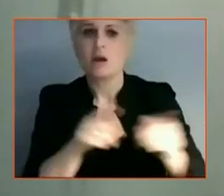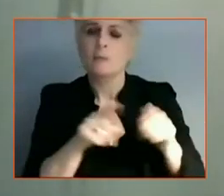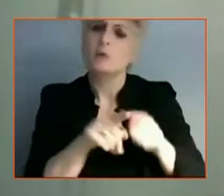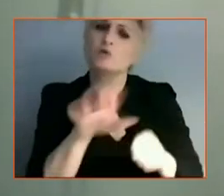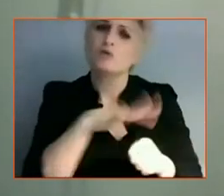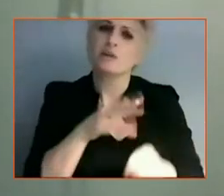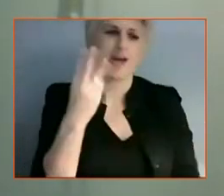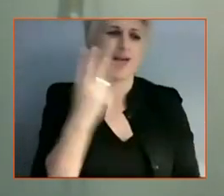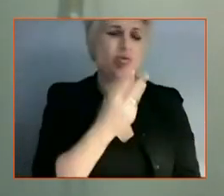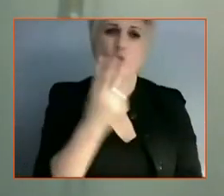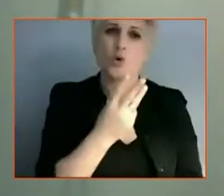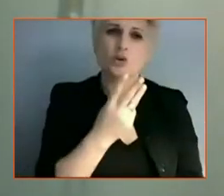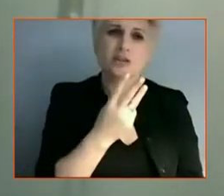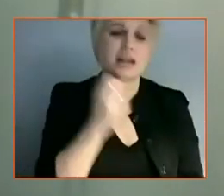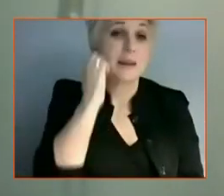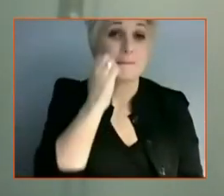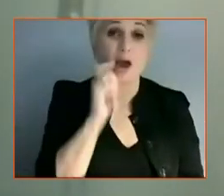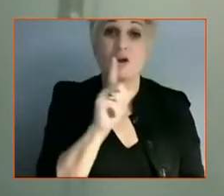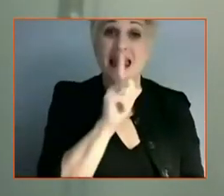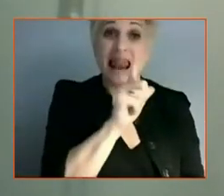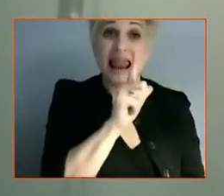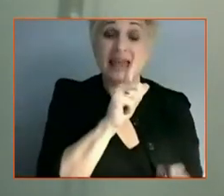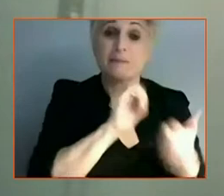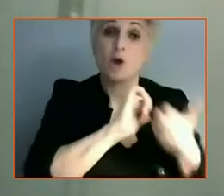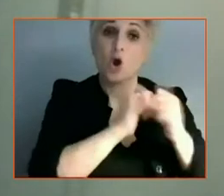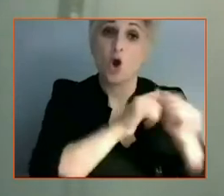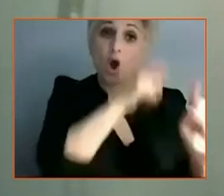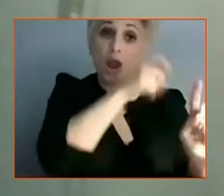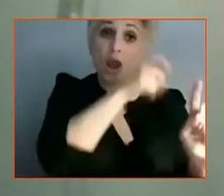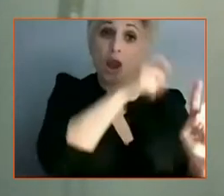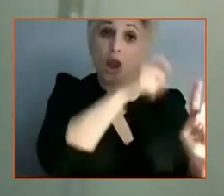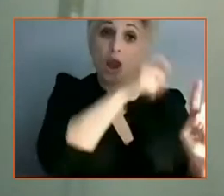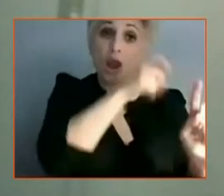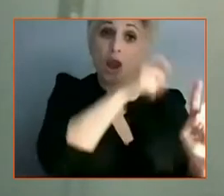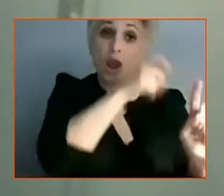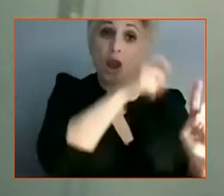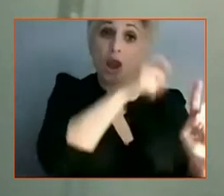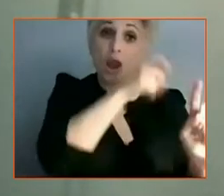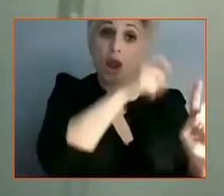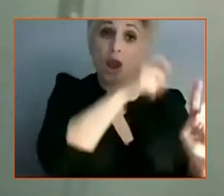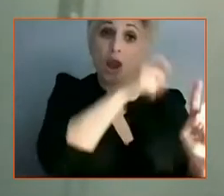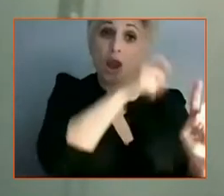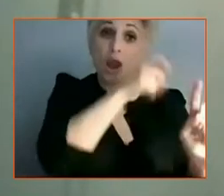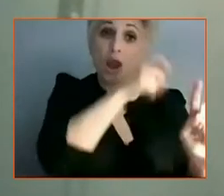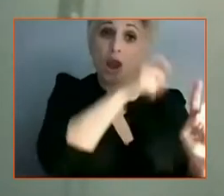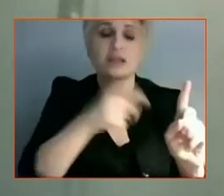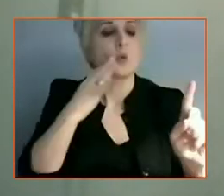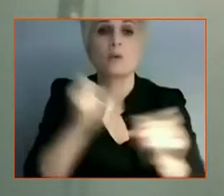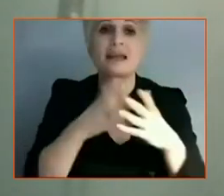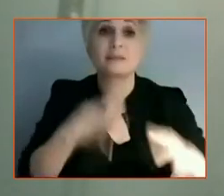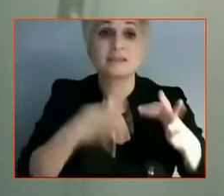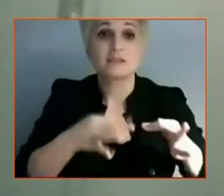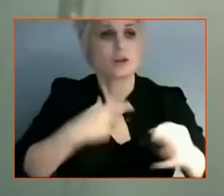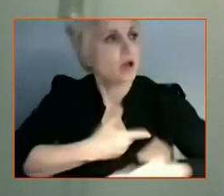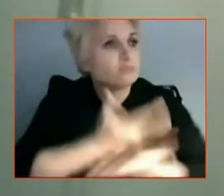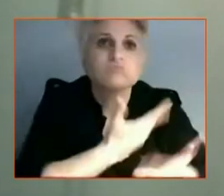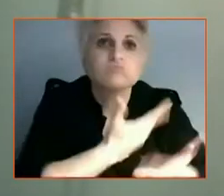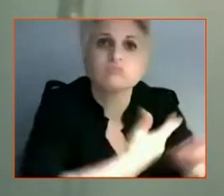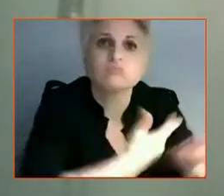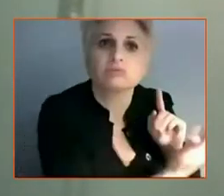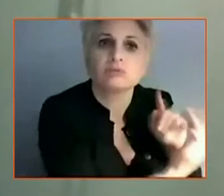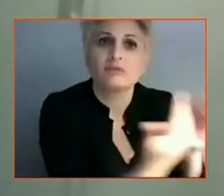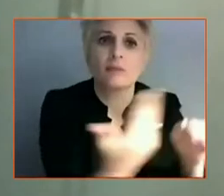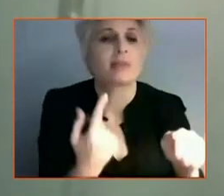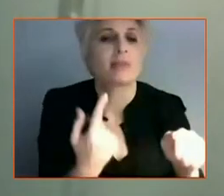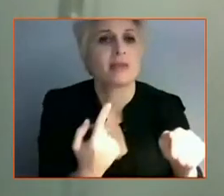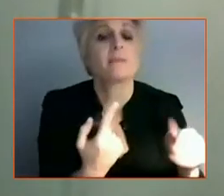who I connect with and consult with too when we make these decisions, and that's really important. But there are other funds as well, whether